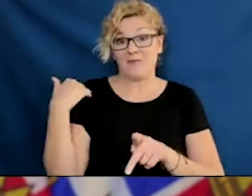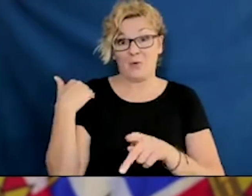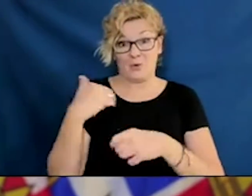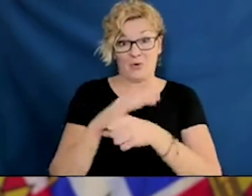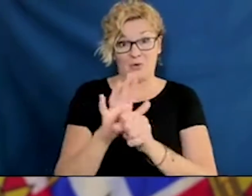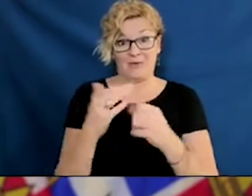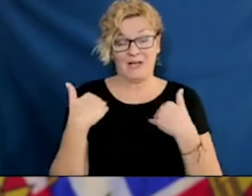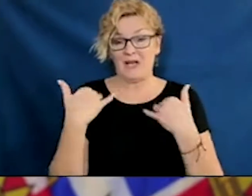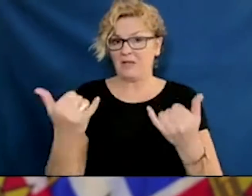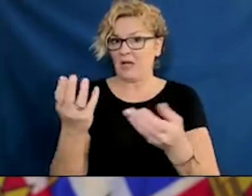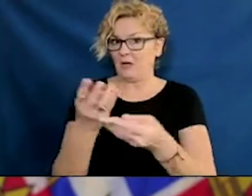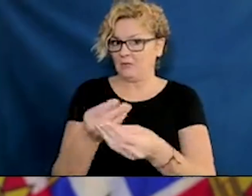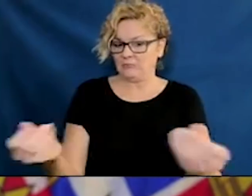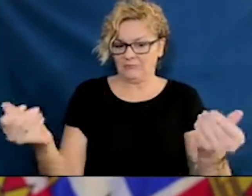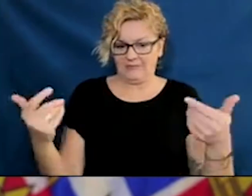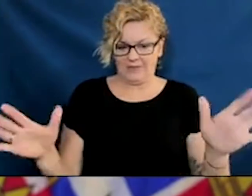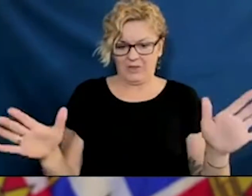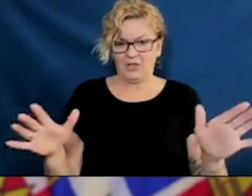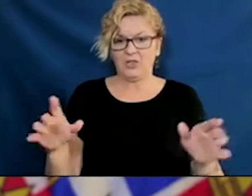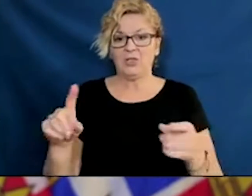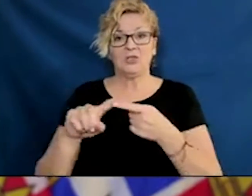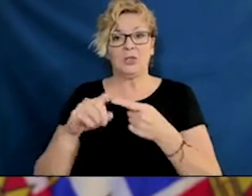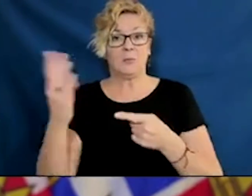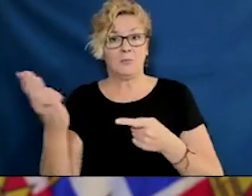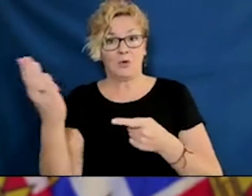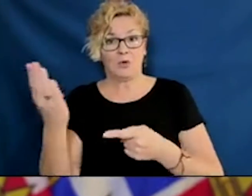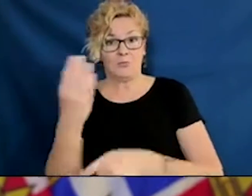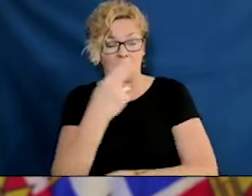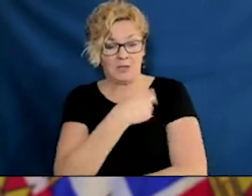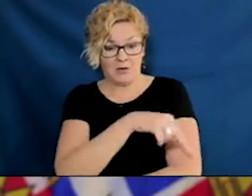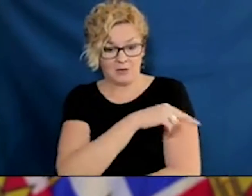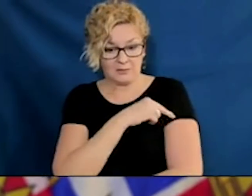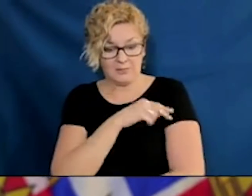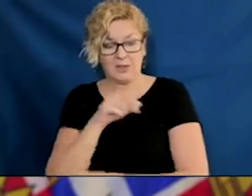involving 801 residents and 430 staff.